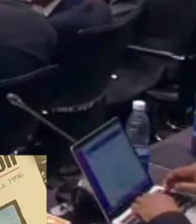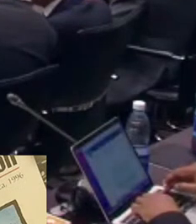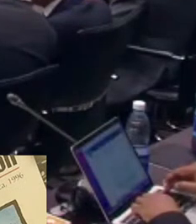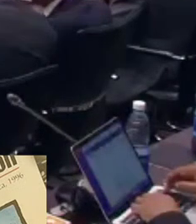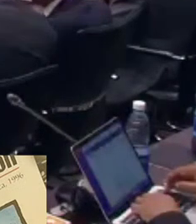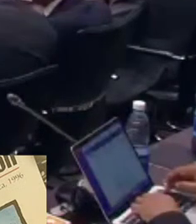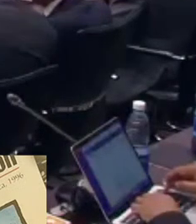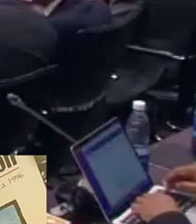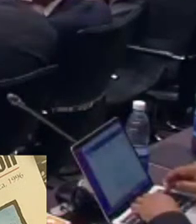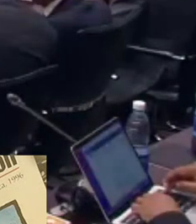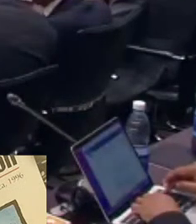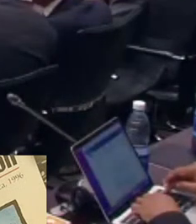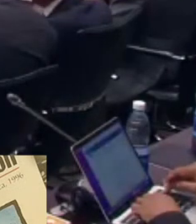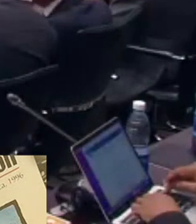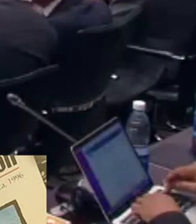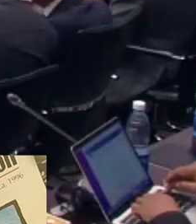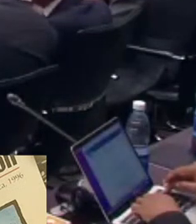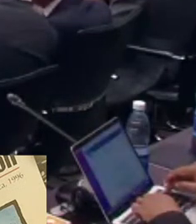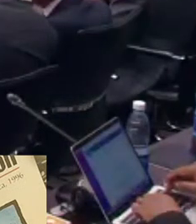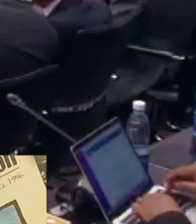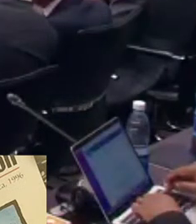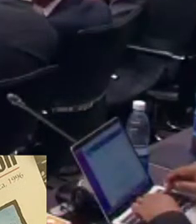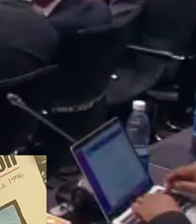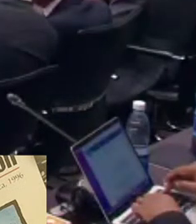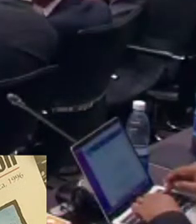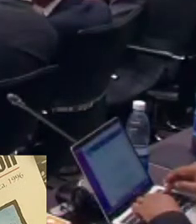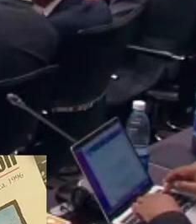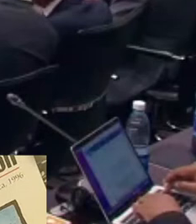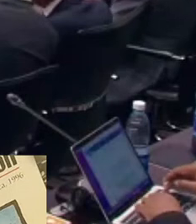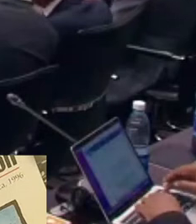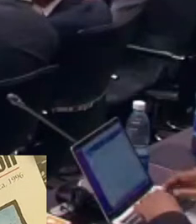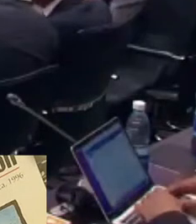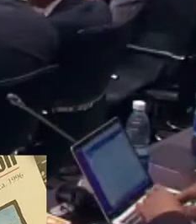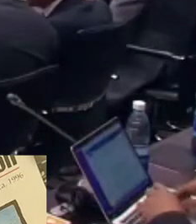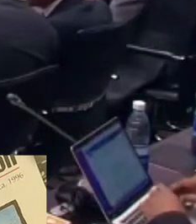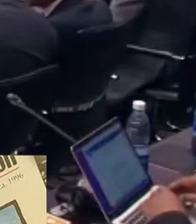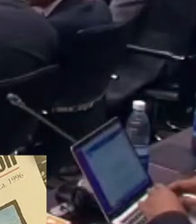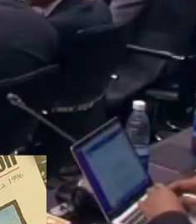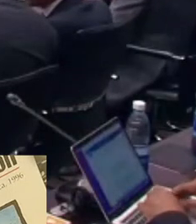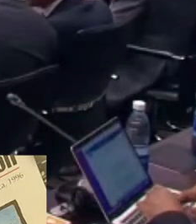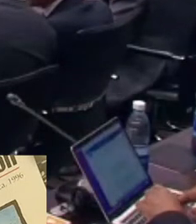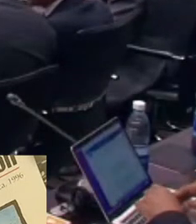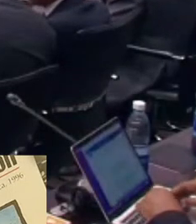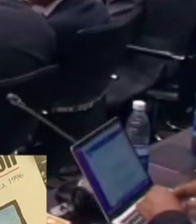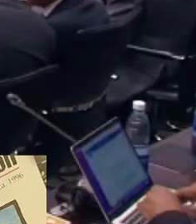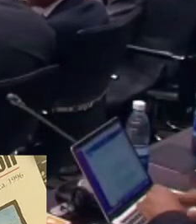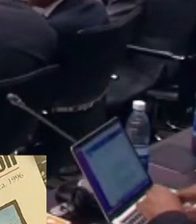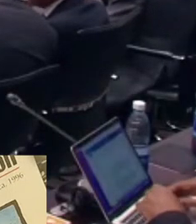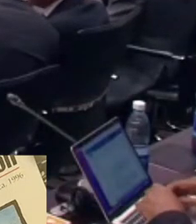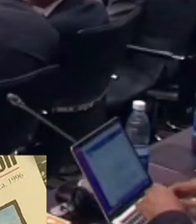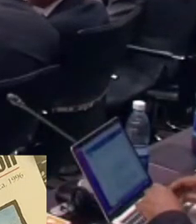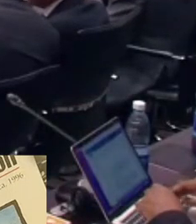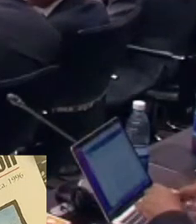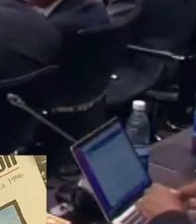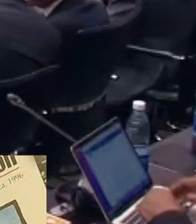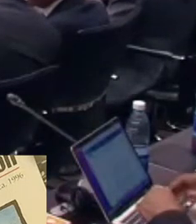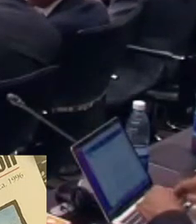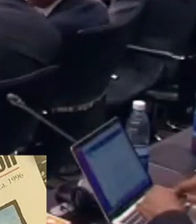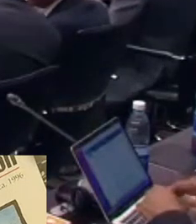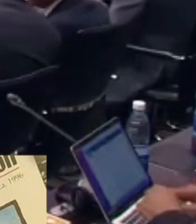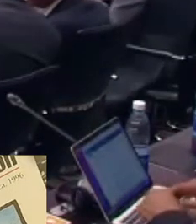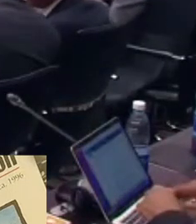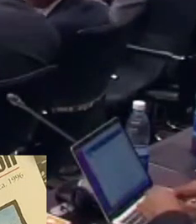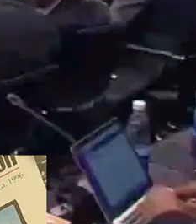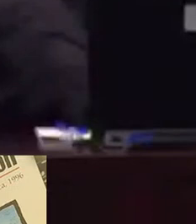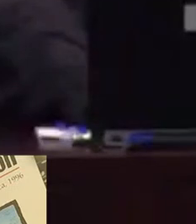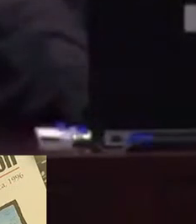ANC whips to communicate with that deputy minister, please. Please proceed, Honorable Member. Thank you, Chair. The IFP welcomes